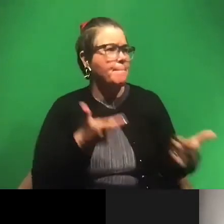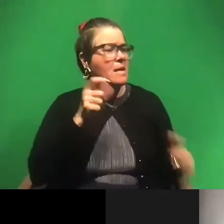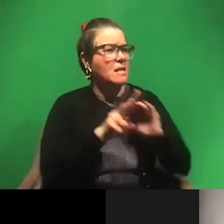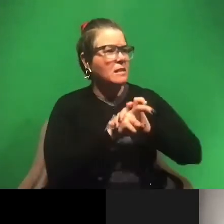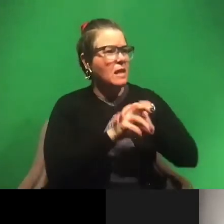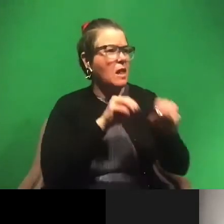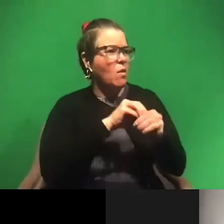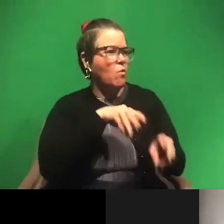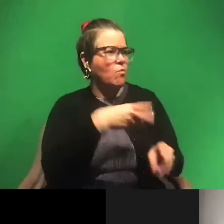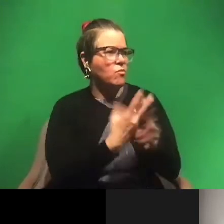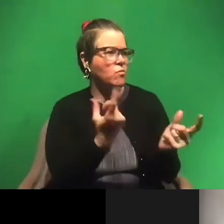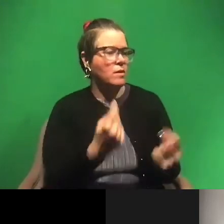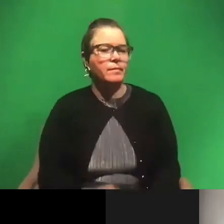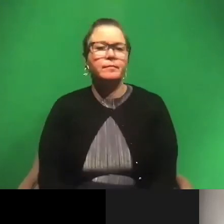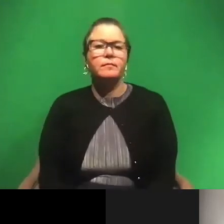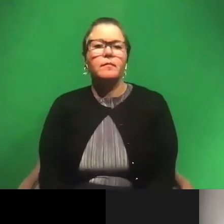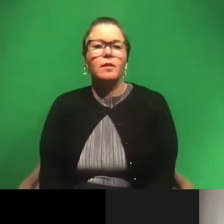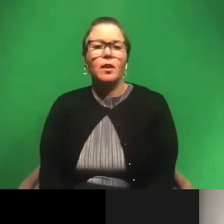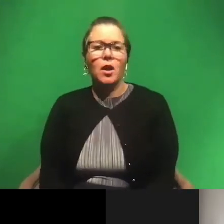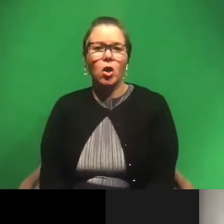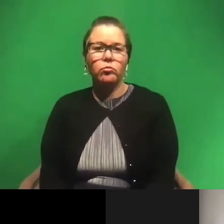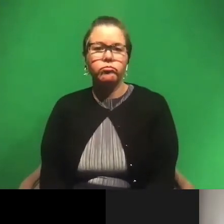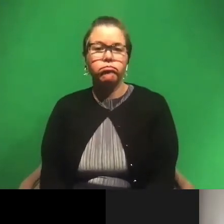world? Oh,